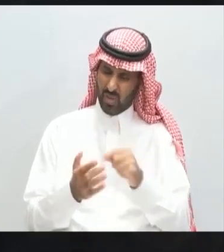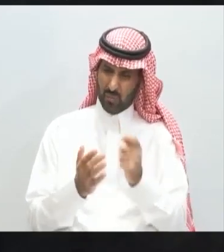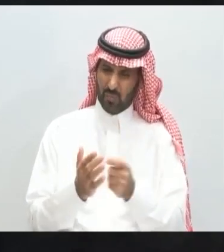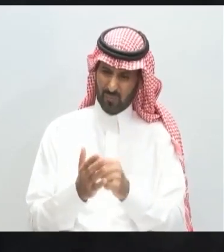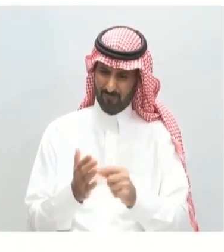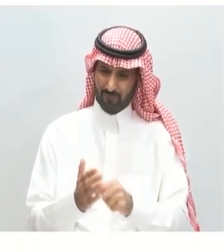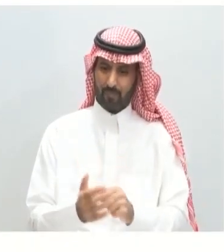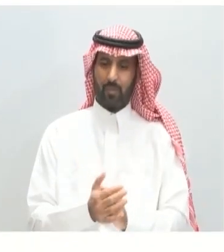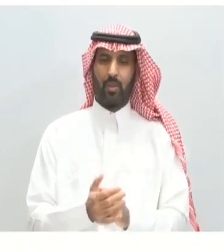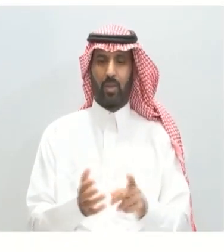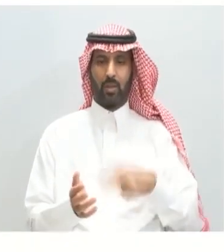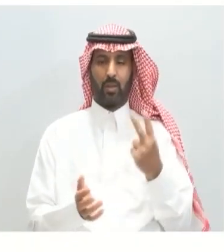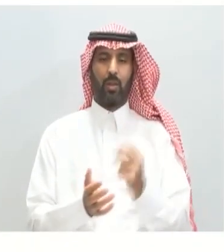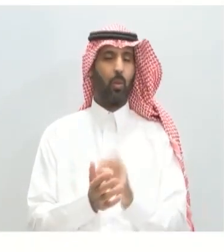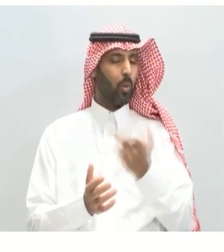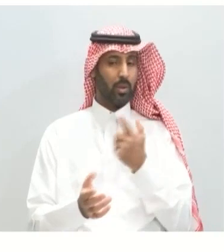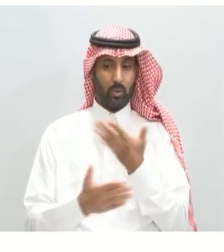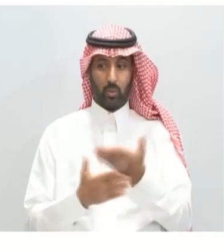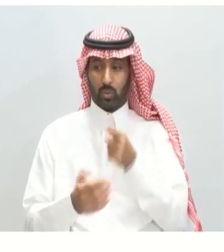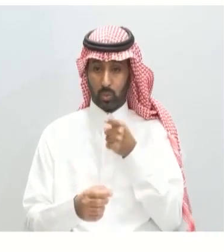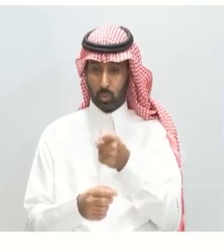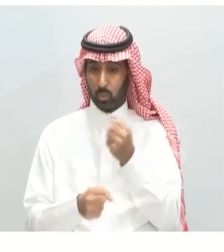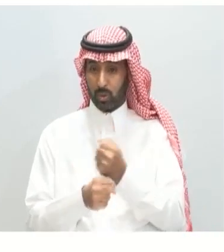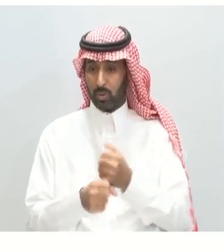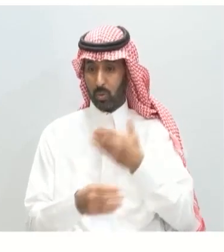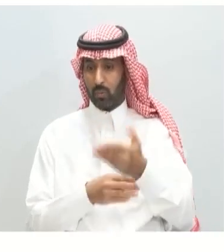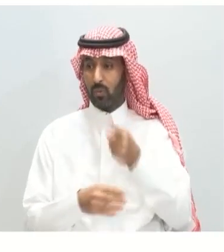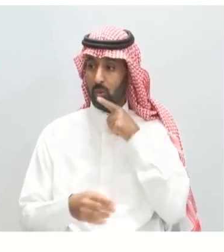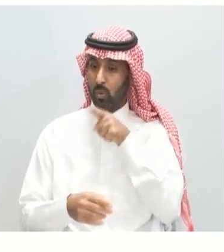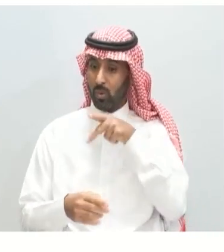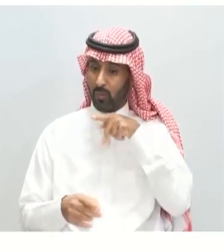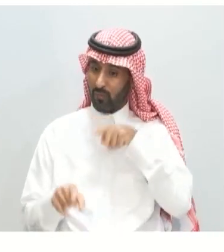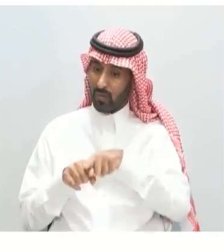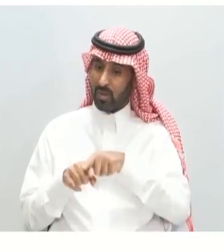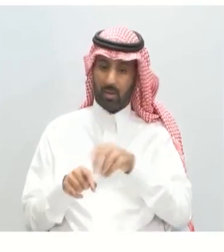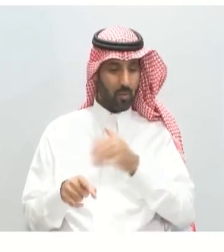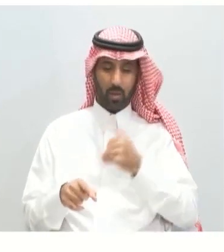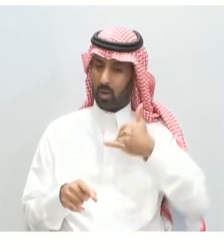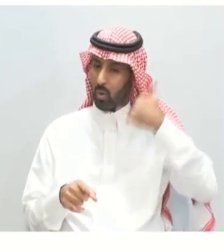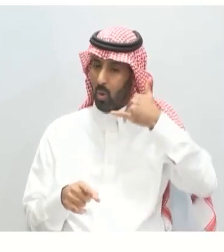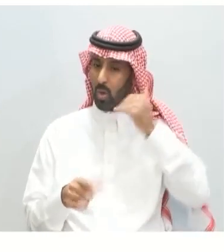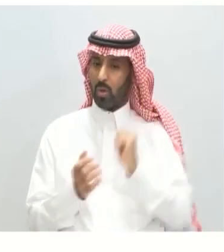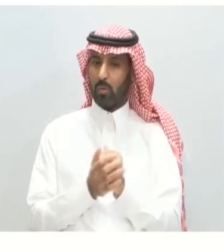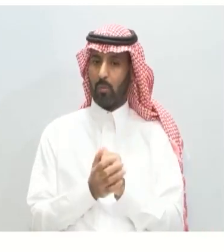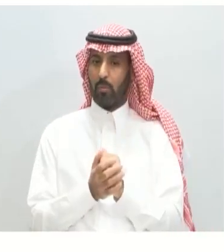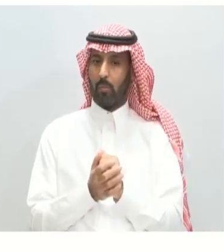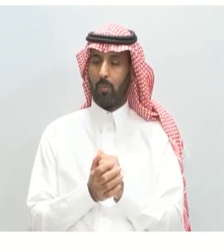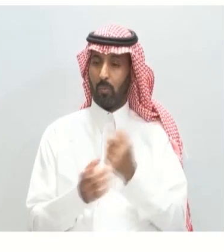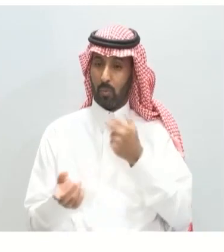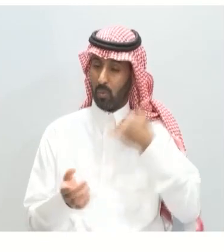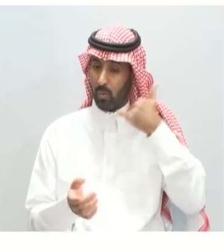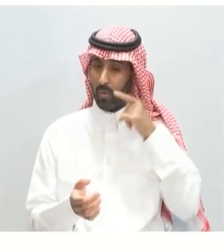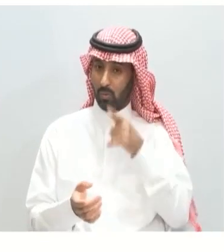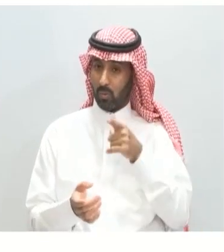you. Number two, what will you do if your friends never call you? Number two, what will you